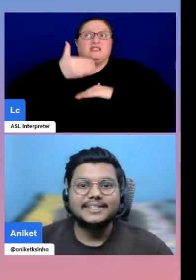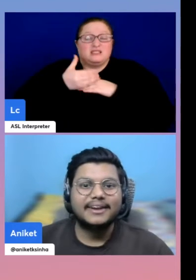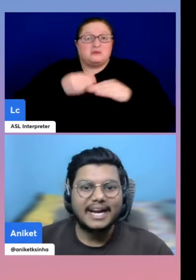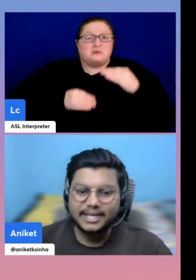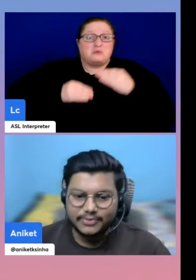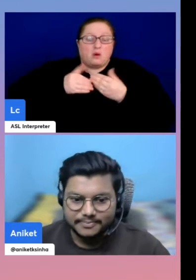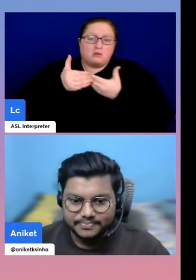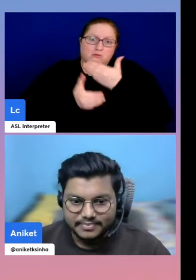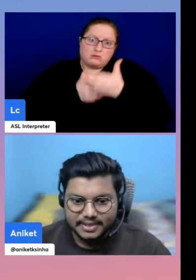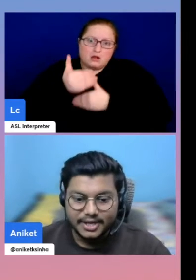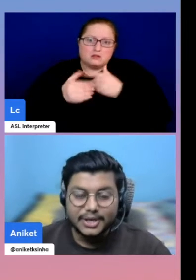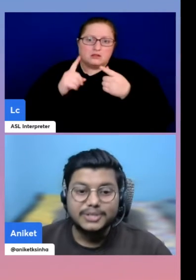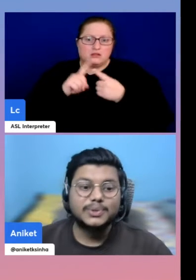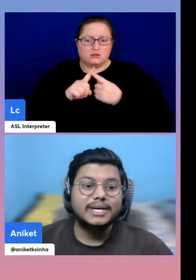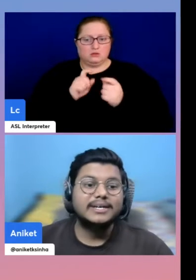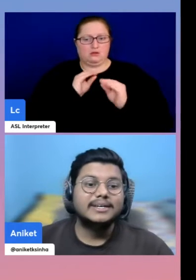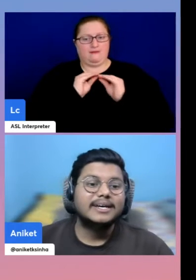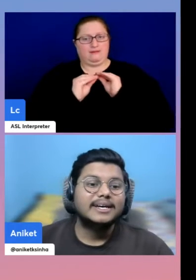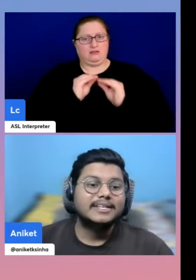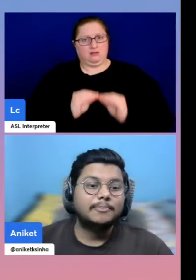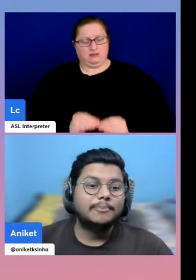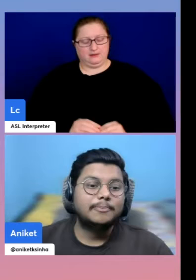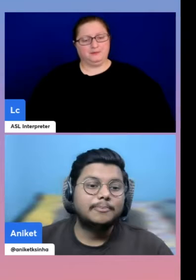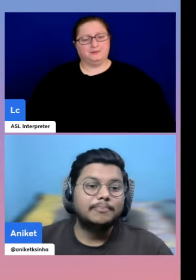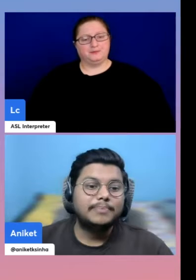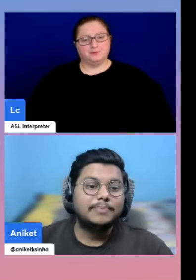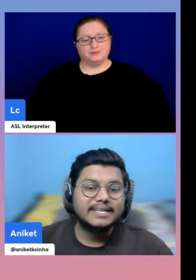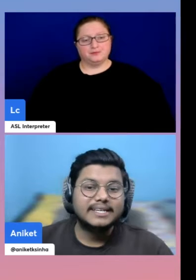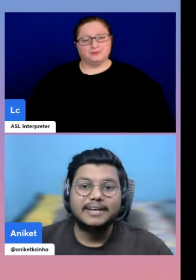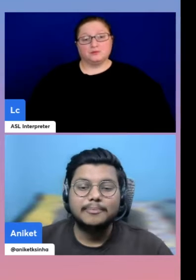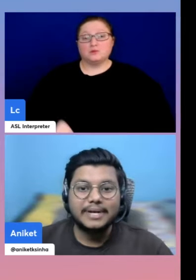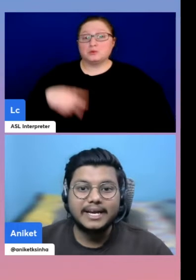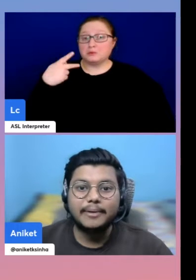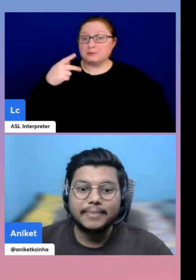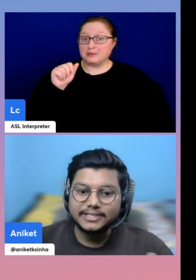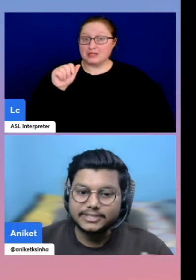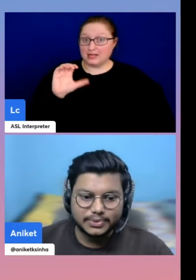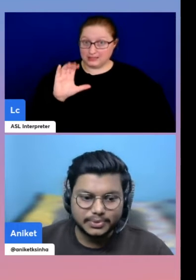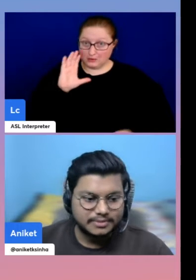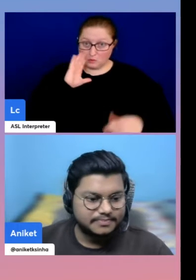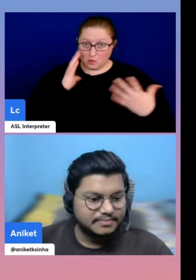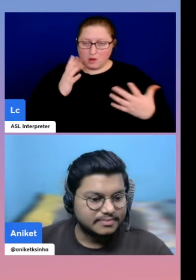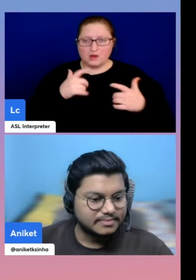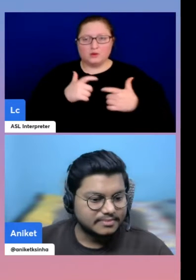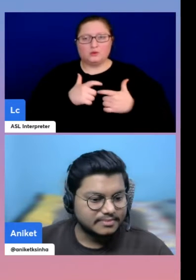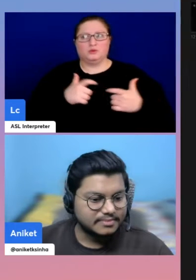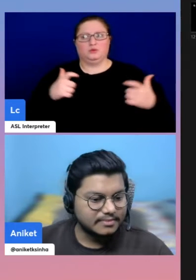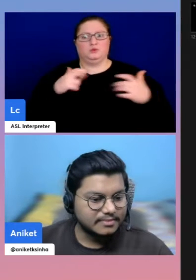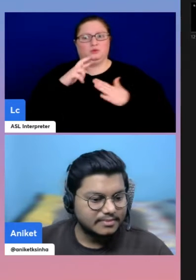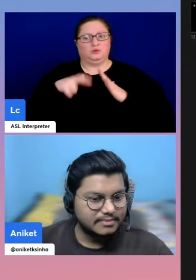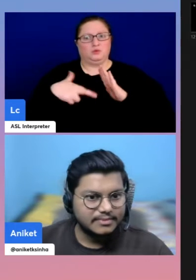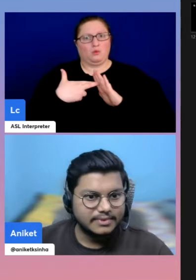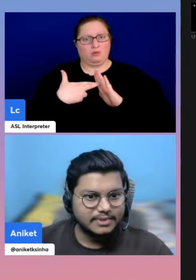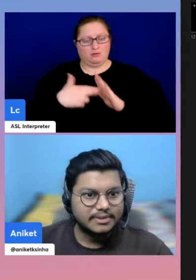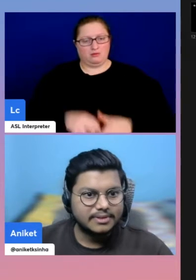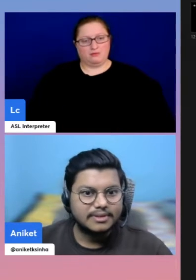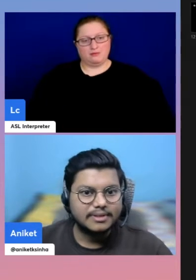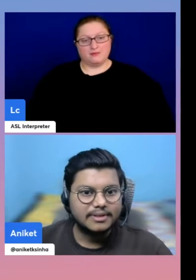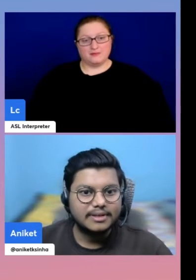make it in the right way. So here the PSC can play a major role.